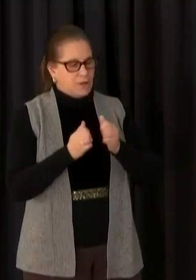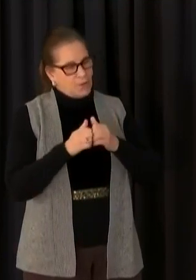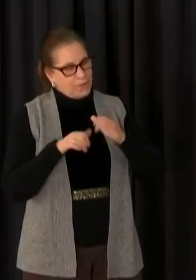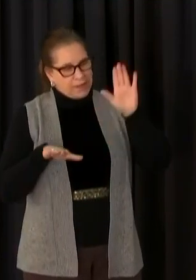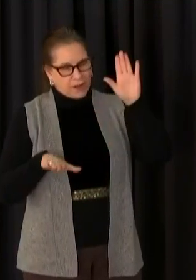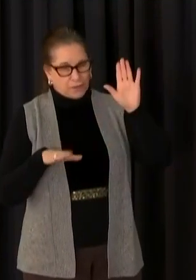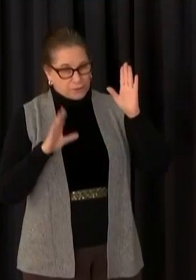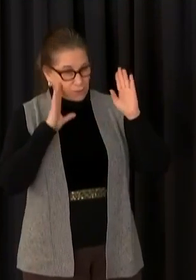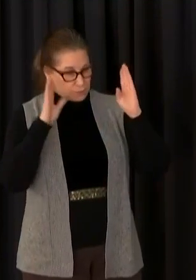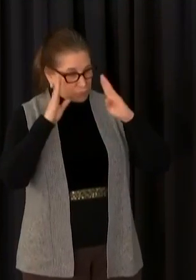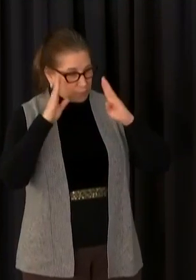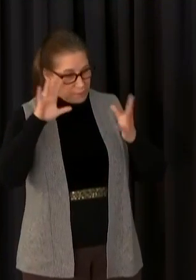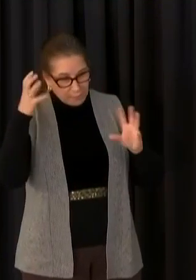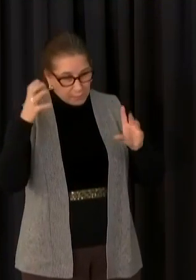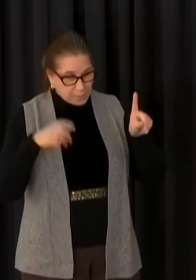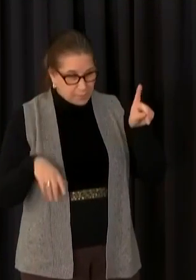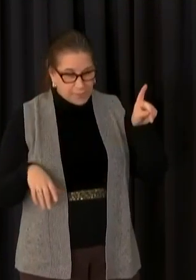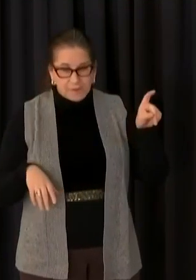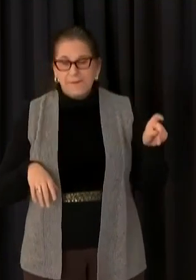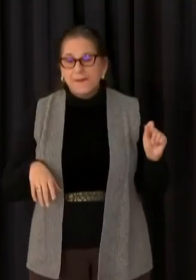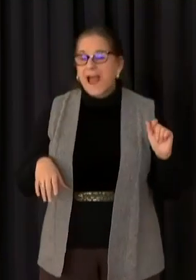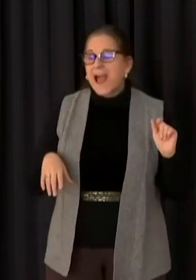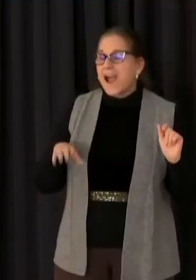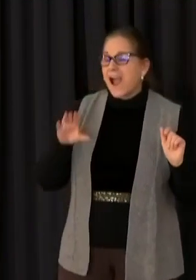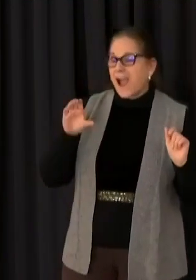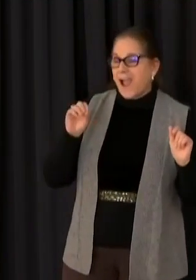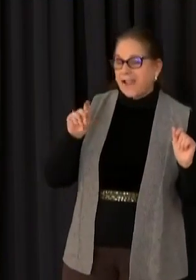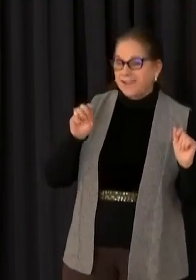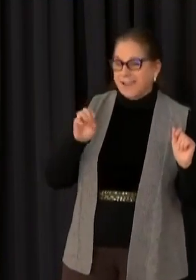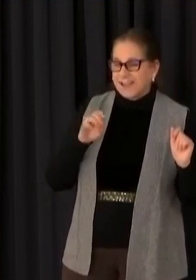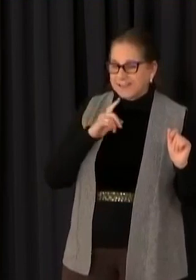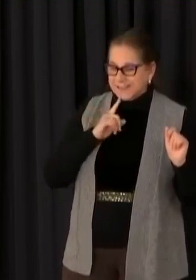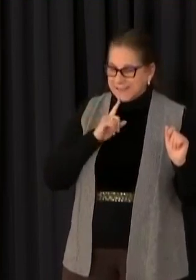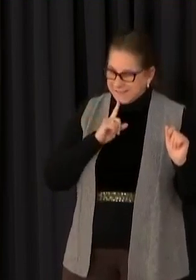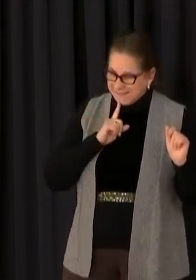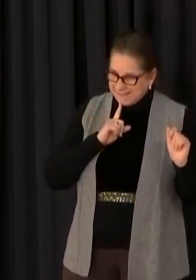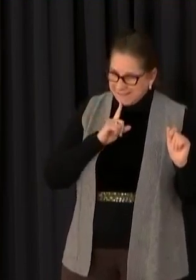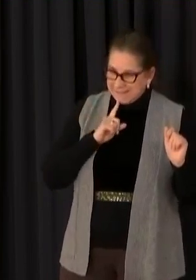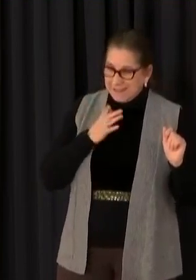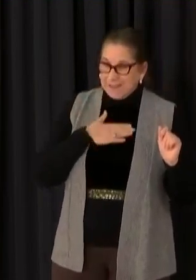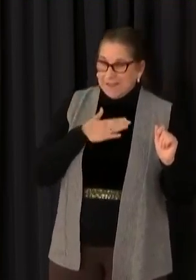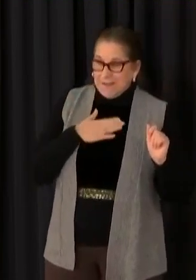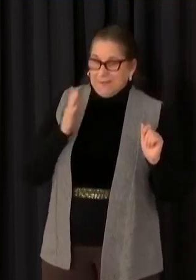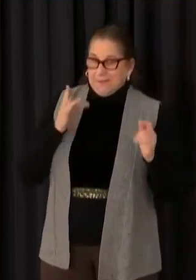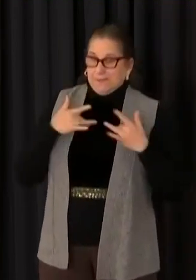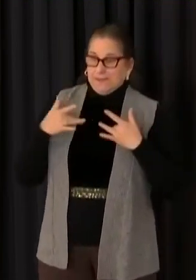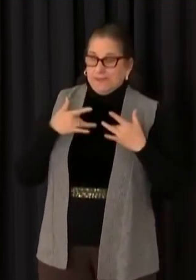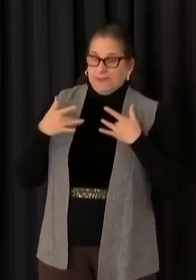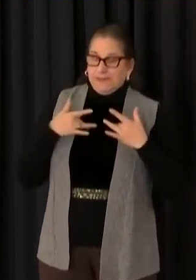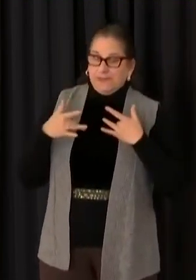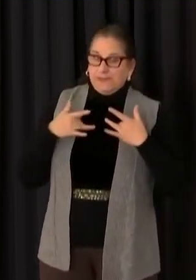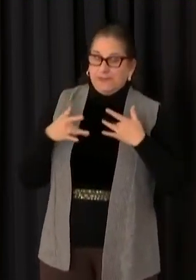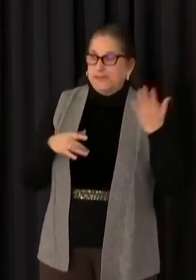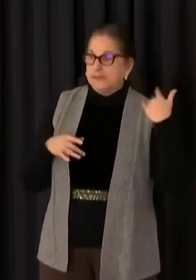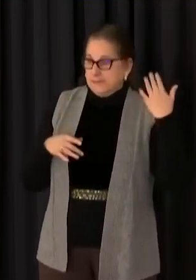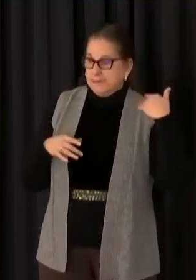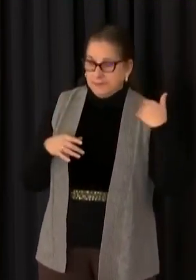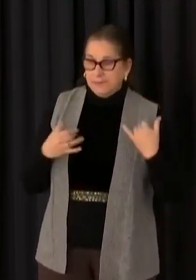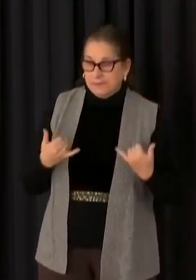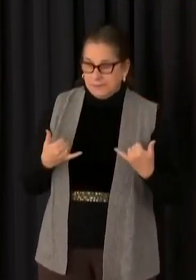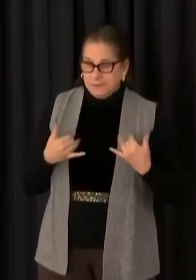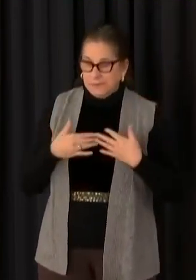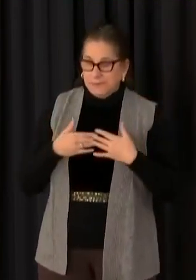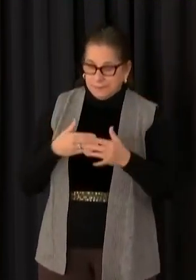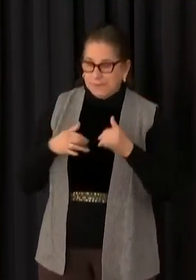Day? I remain concerned. I've been concerned before today and will be through this weekend and